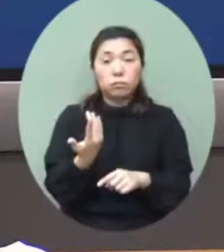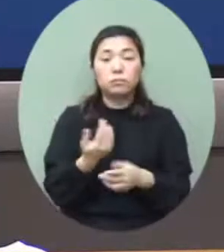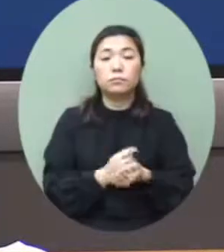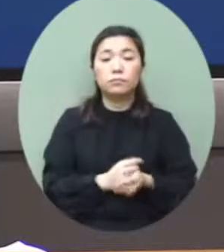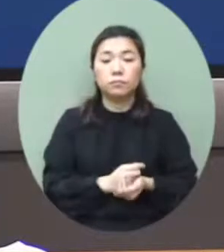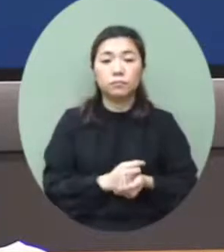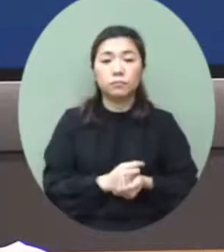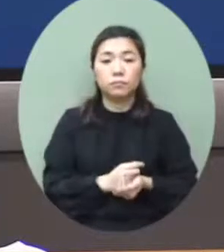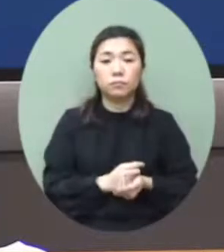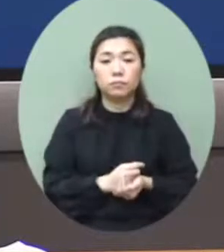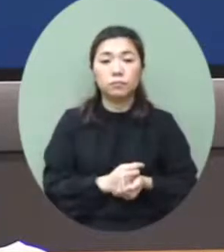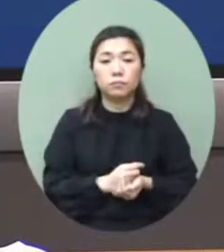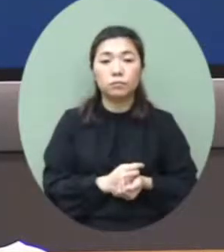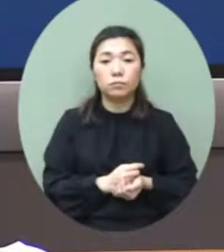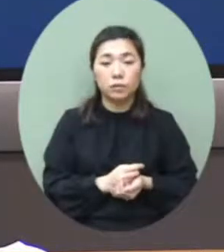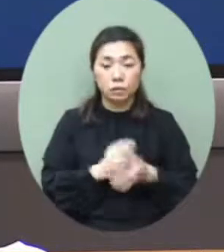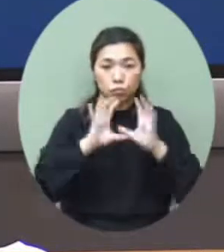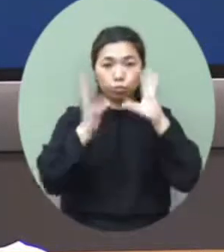$10,000.